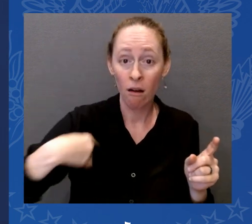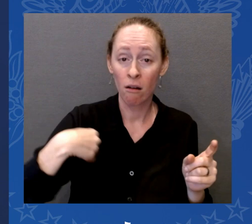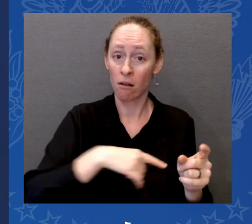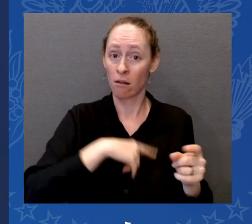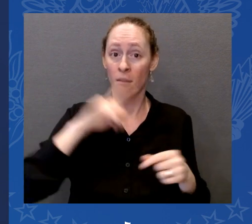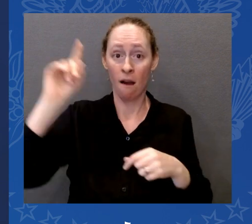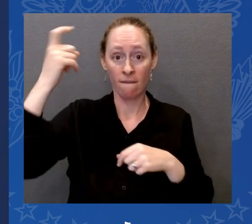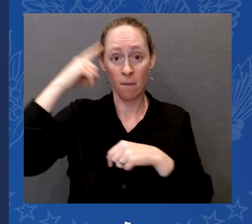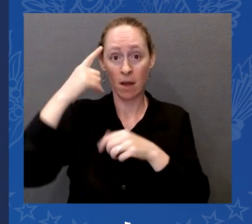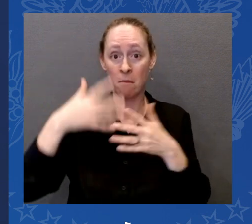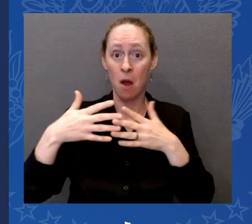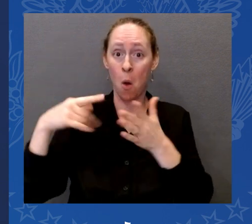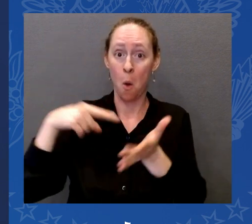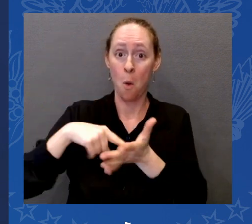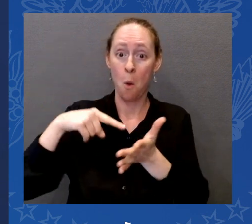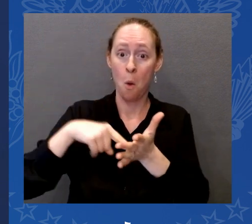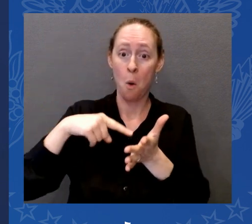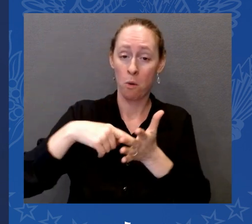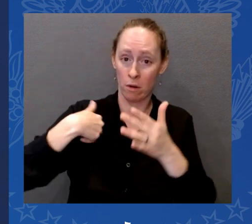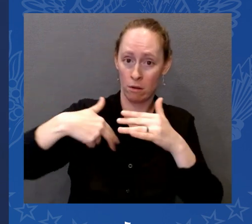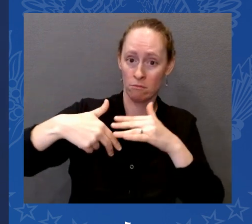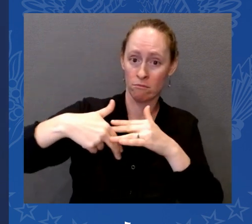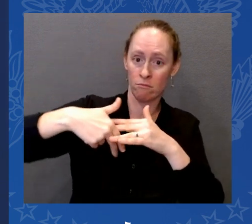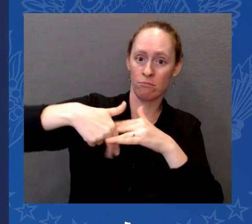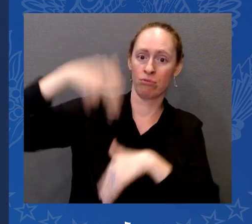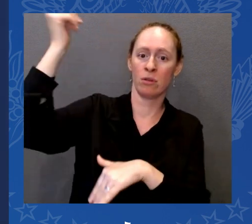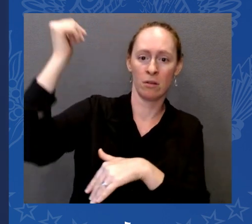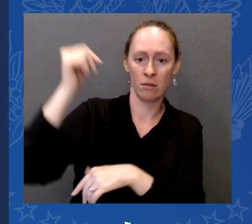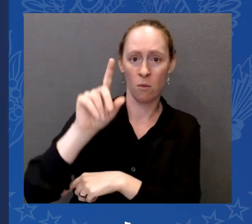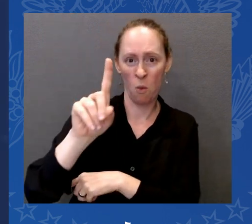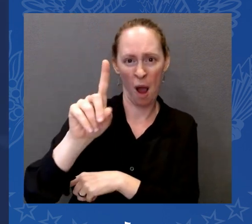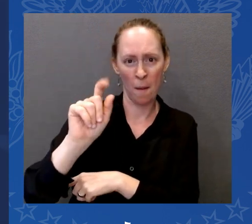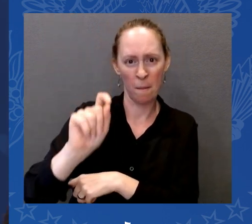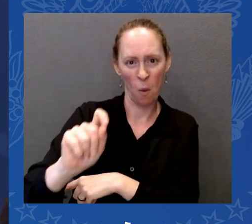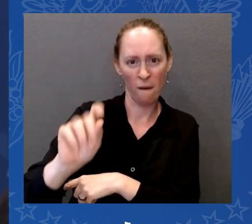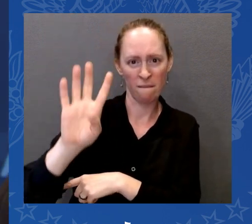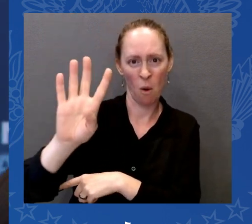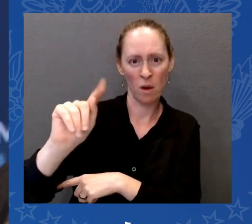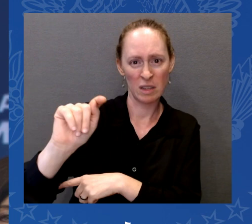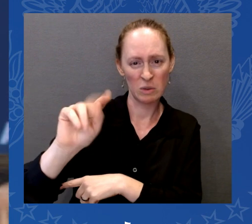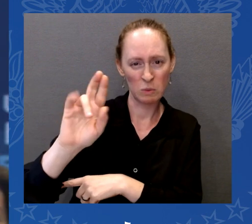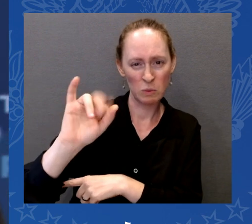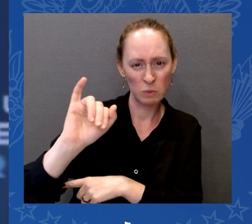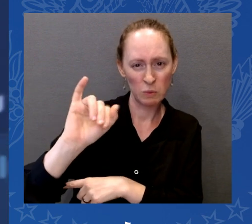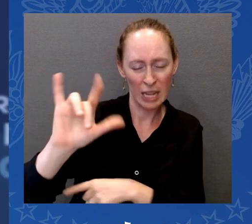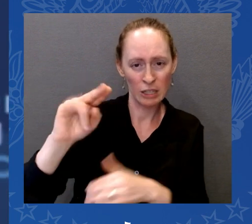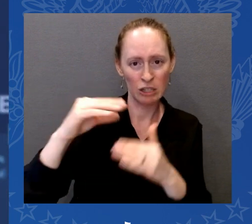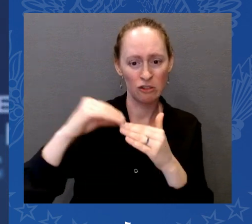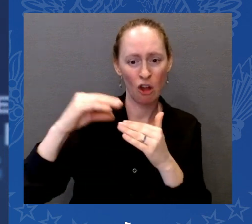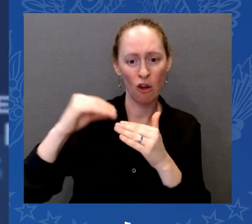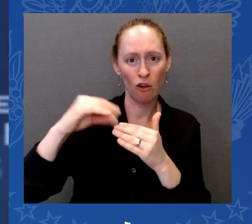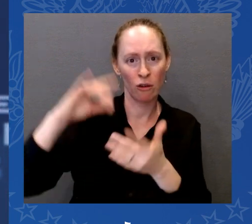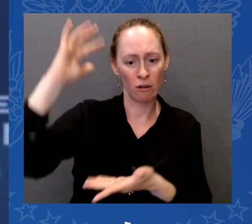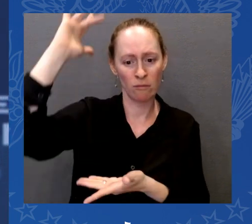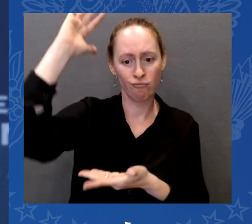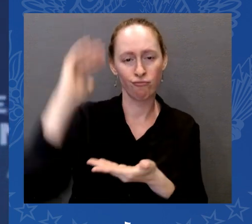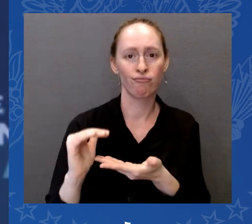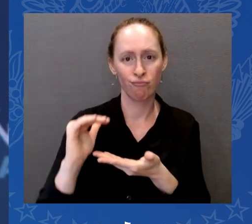$1.4 trillion. Let me say it again. This year alone, the deficit is down $1.4